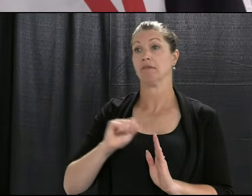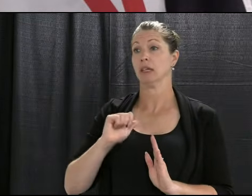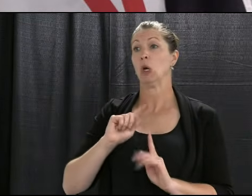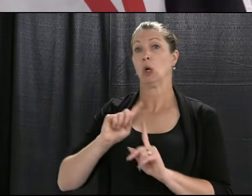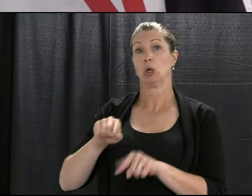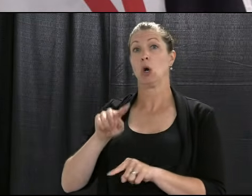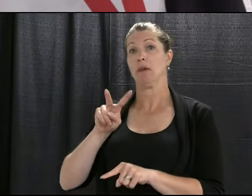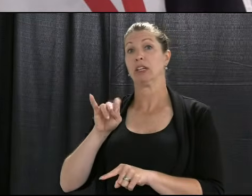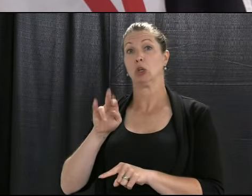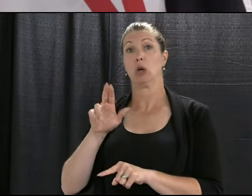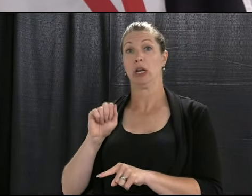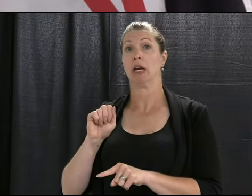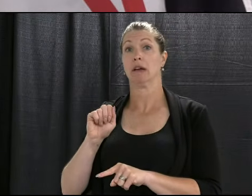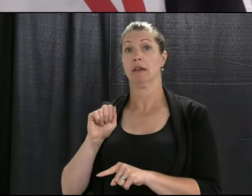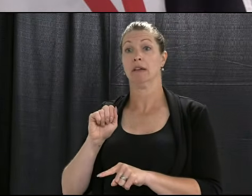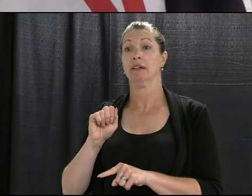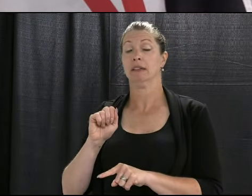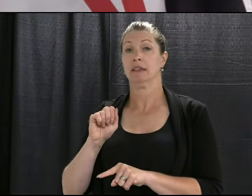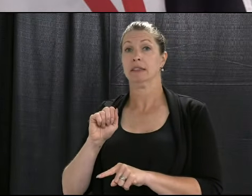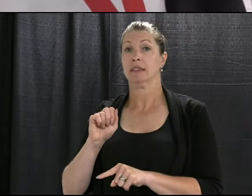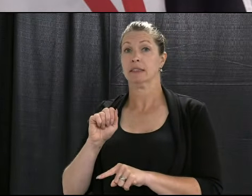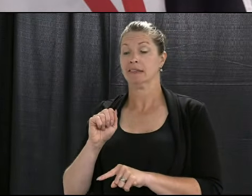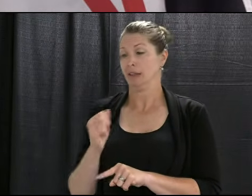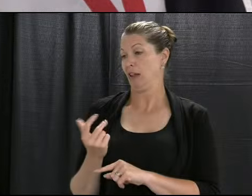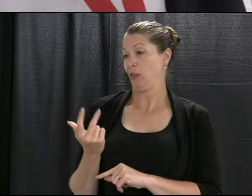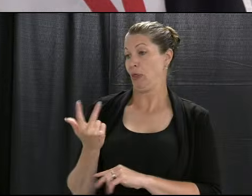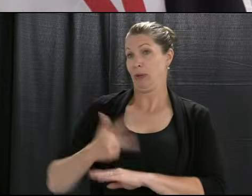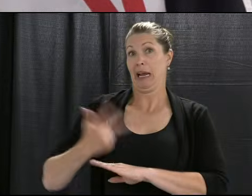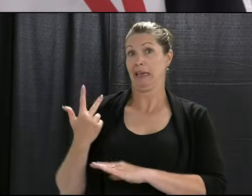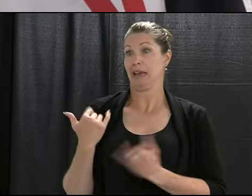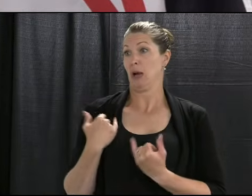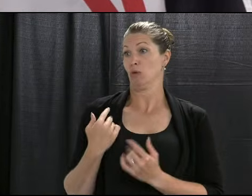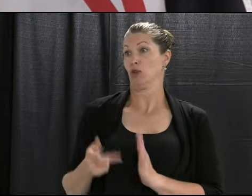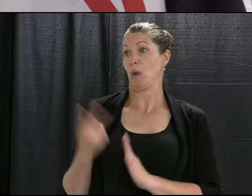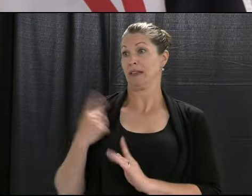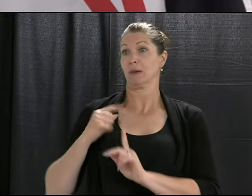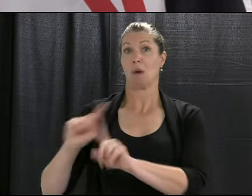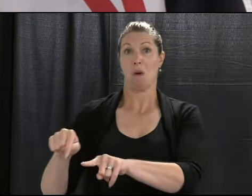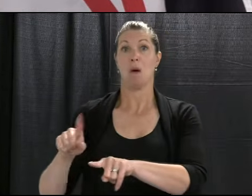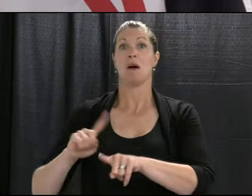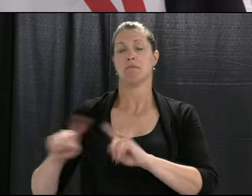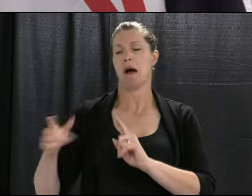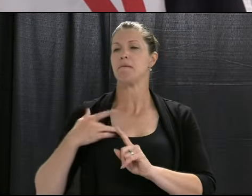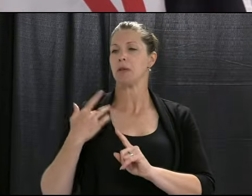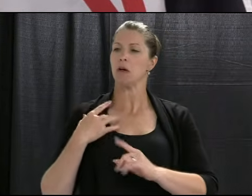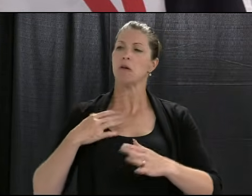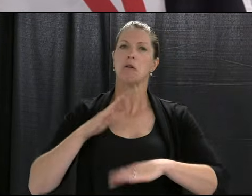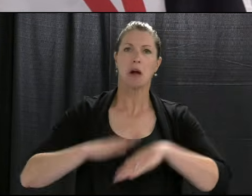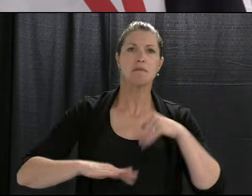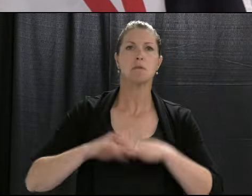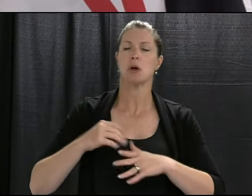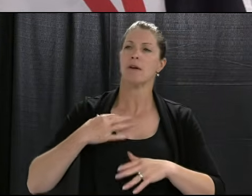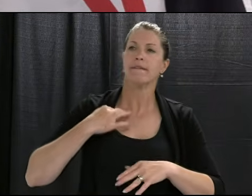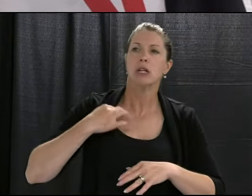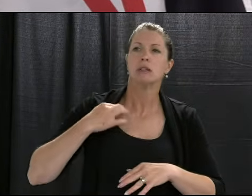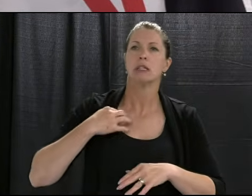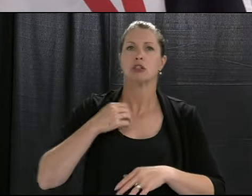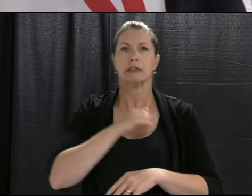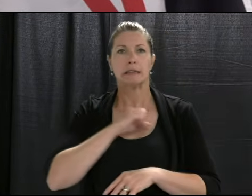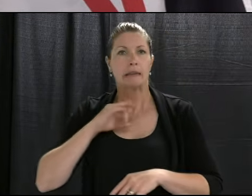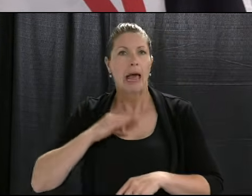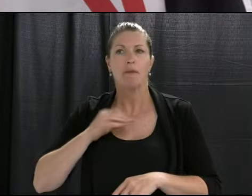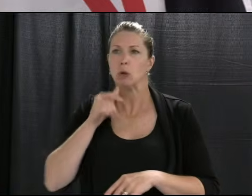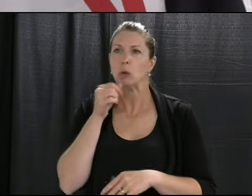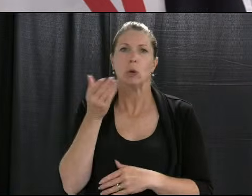days, I can tell you that I feel comfortable that the situation there with the volunteers and with the staff dealing with people who